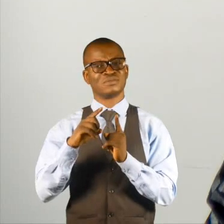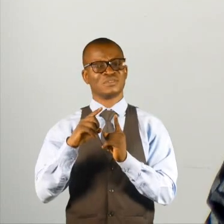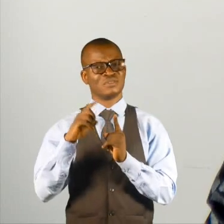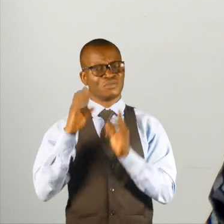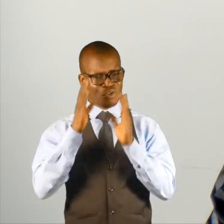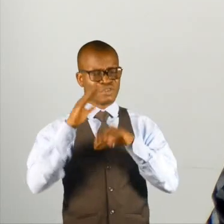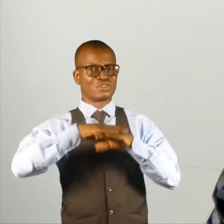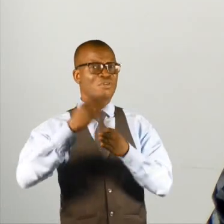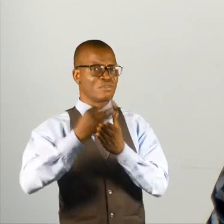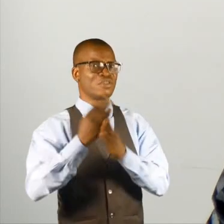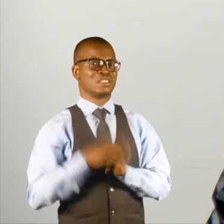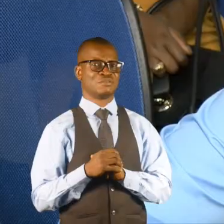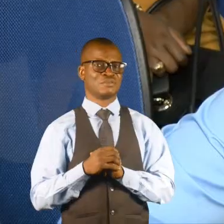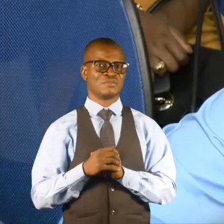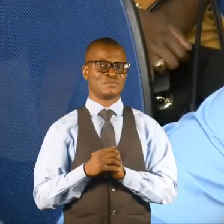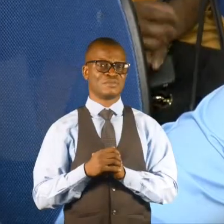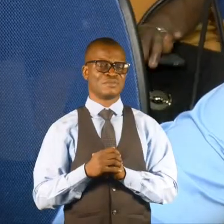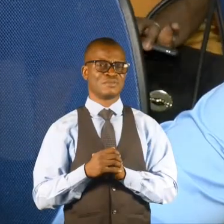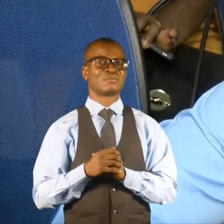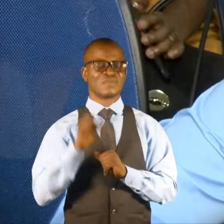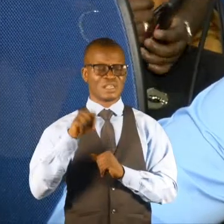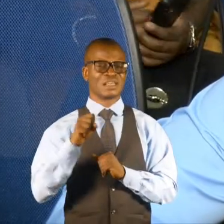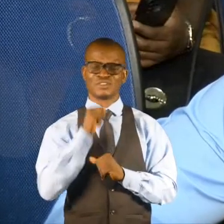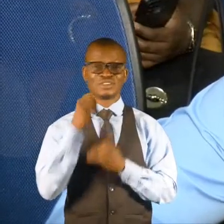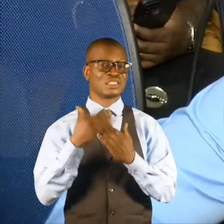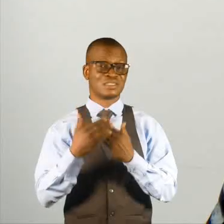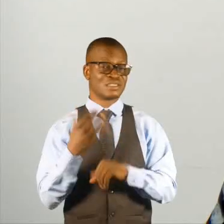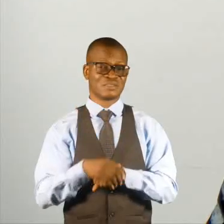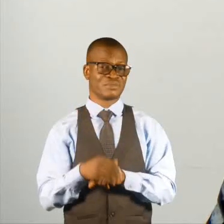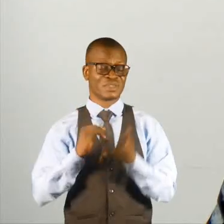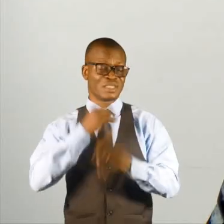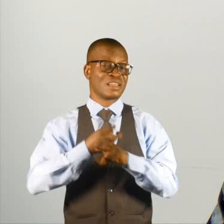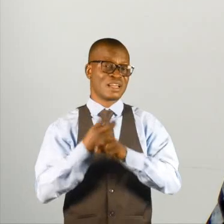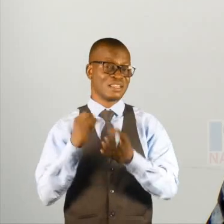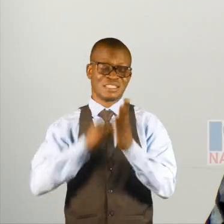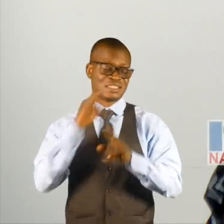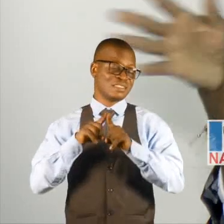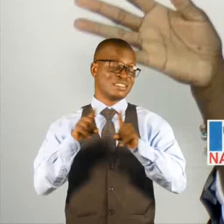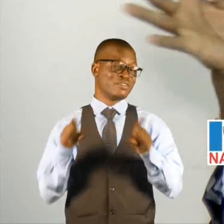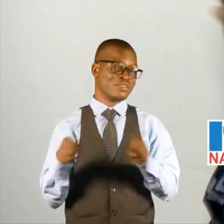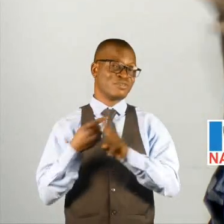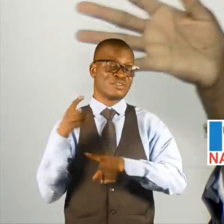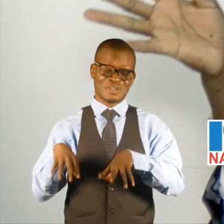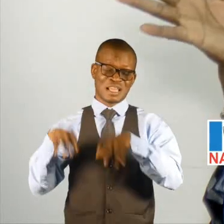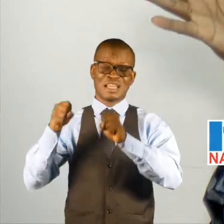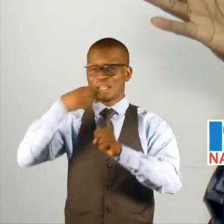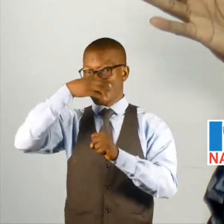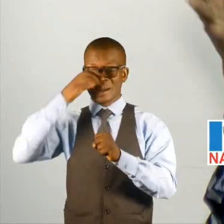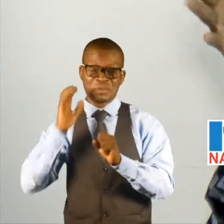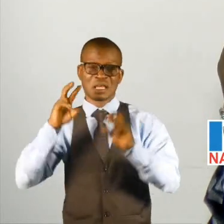you need to be deliberate about funding. It's no walk in the park. It is tough. Yeah. It's different